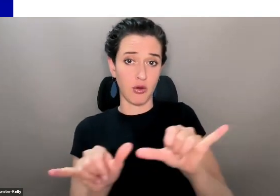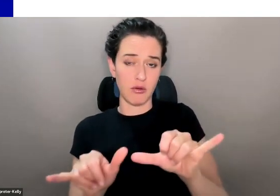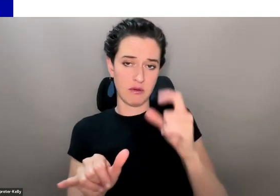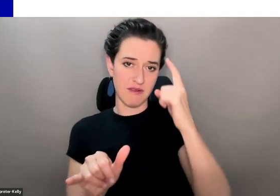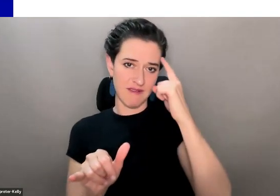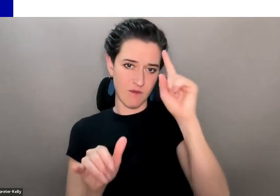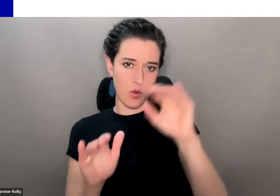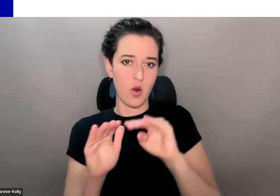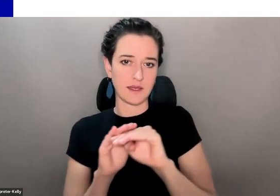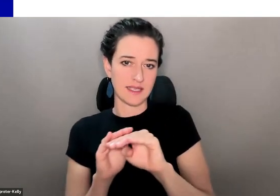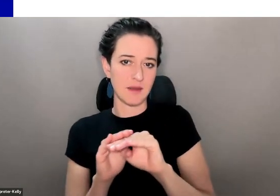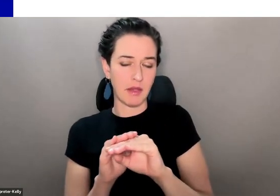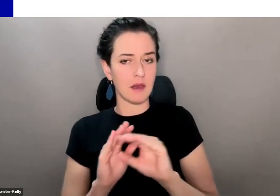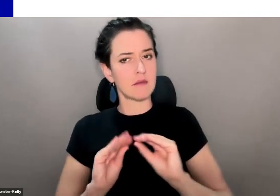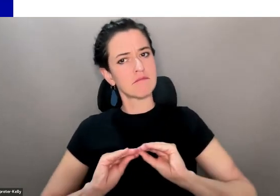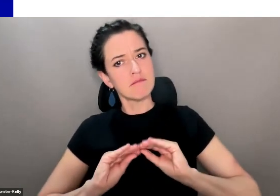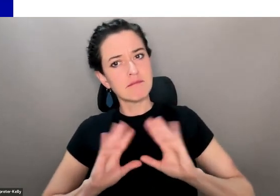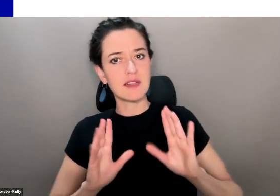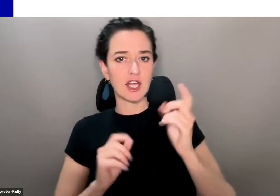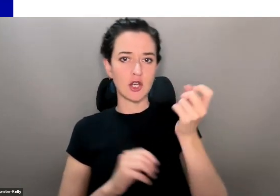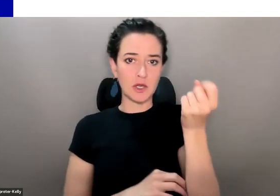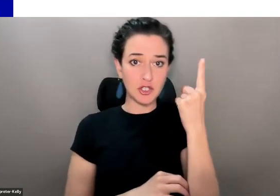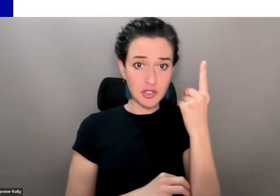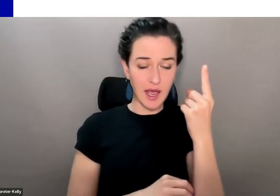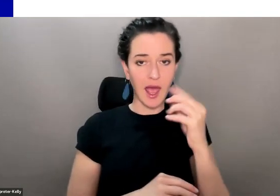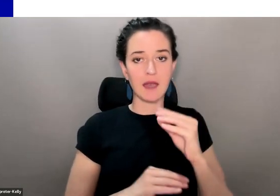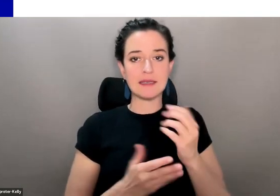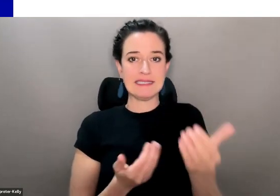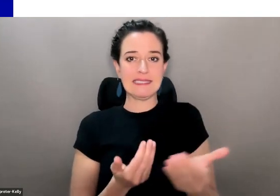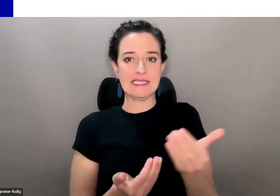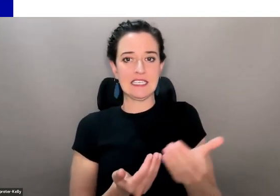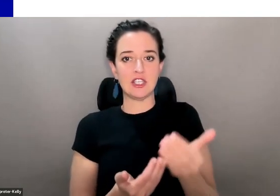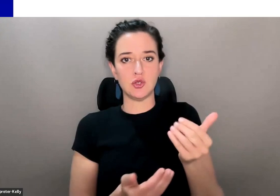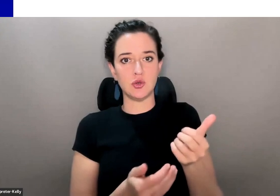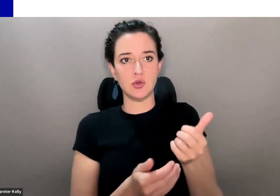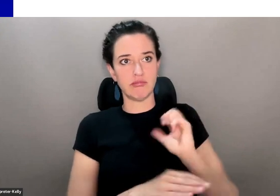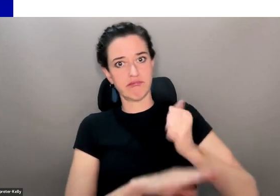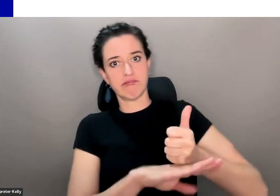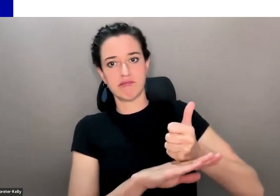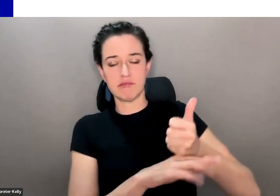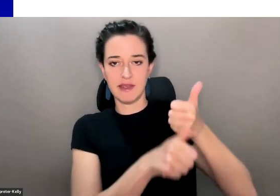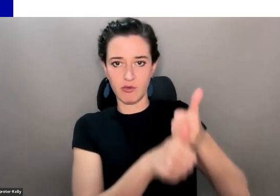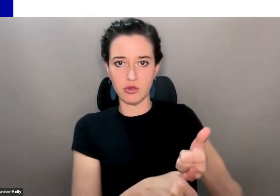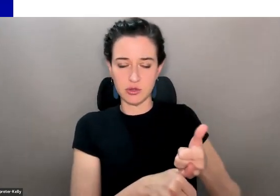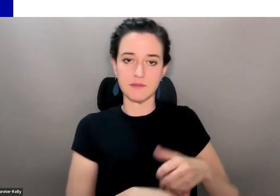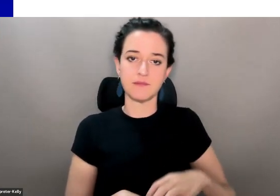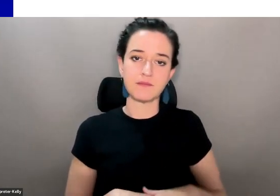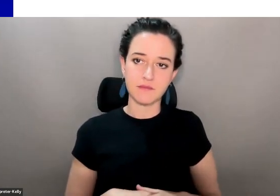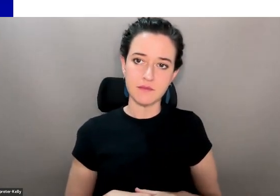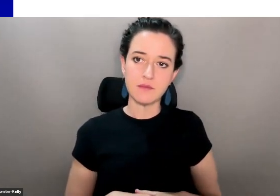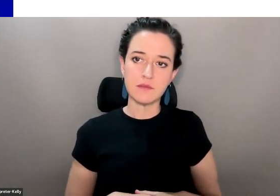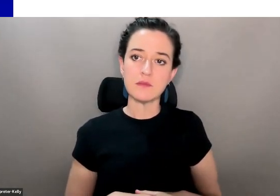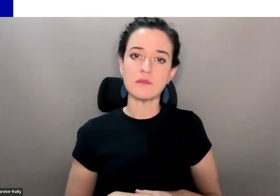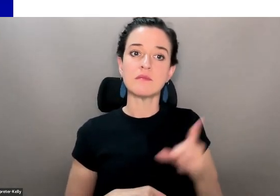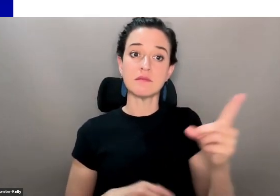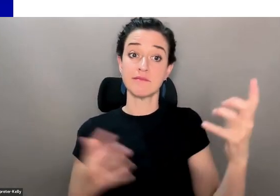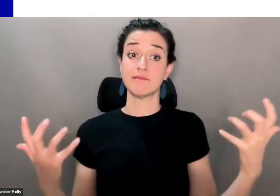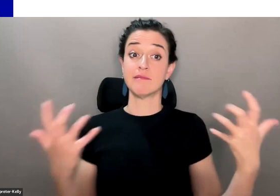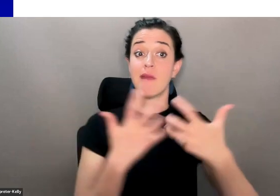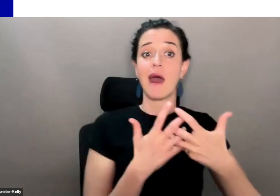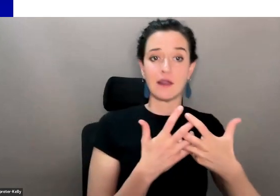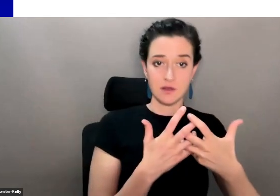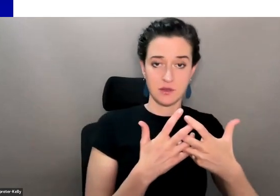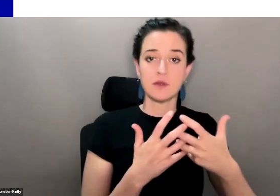easy to understand and easier to enforce. And I will flag that these provisions align with the Department of Justice Title II Web